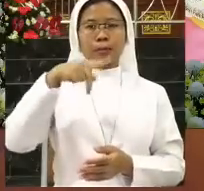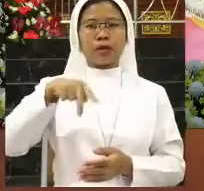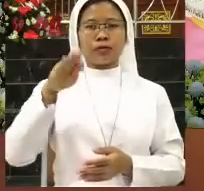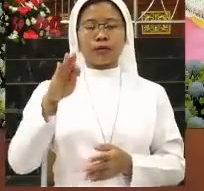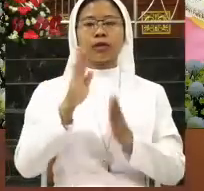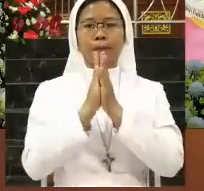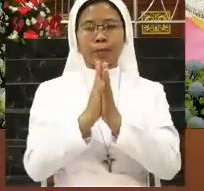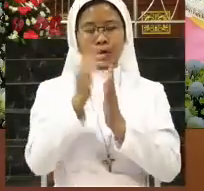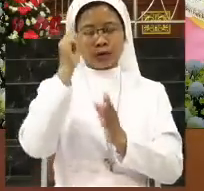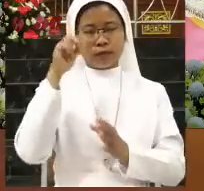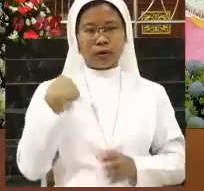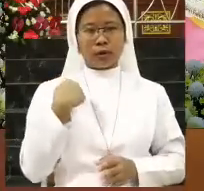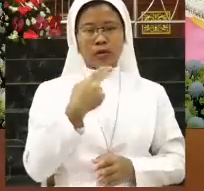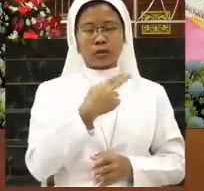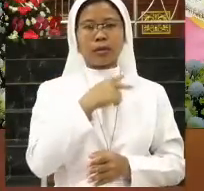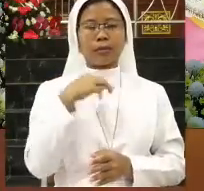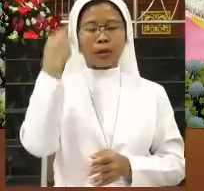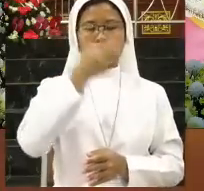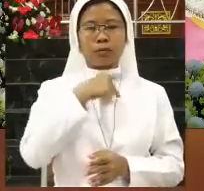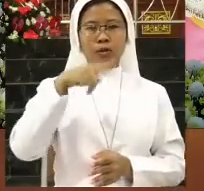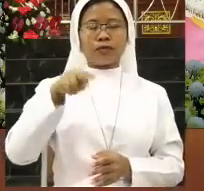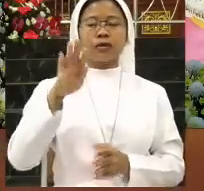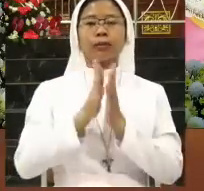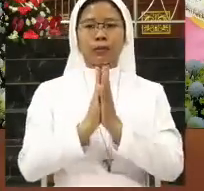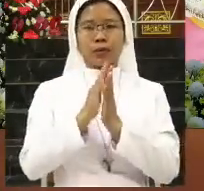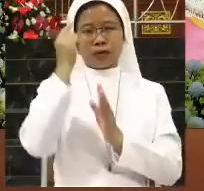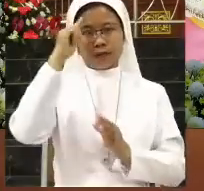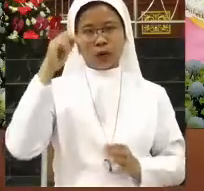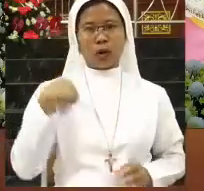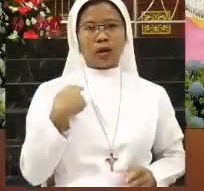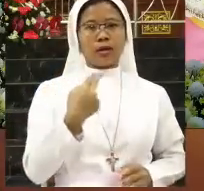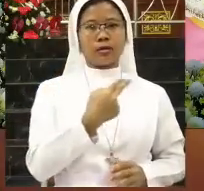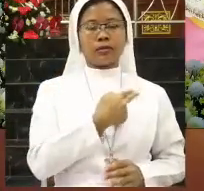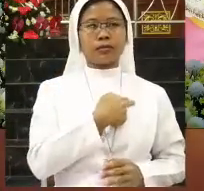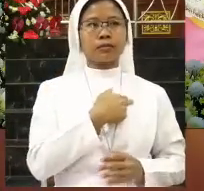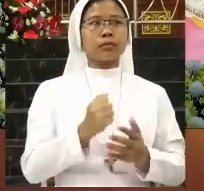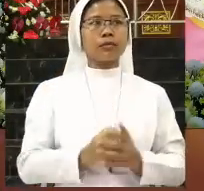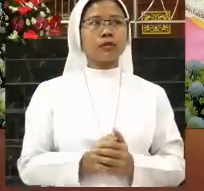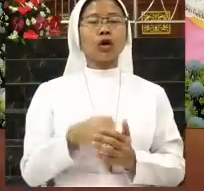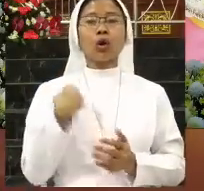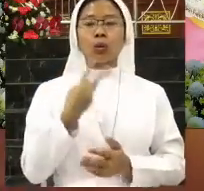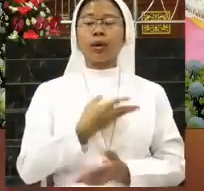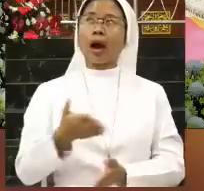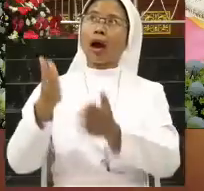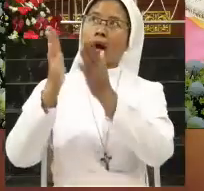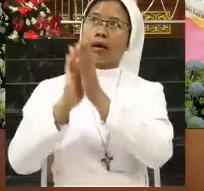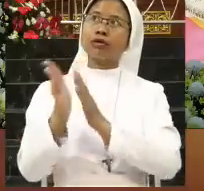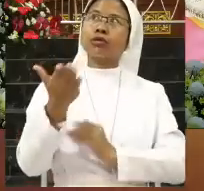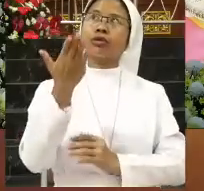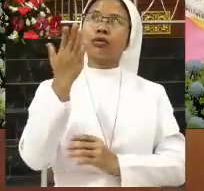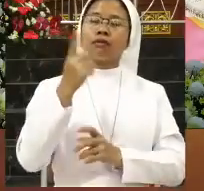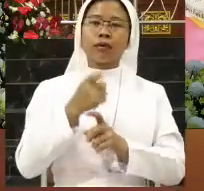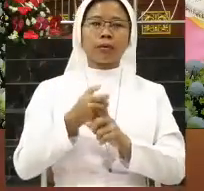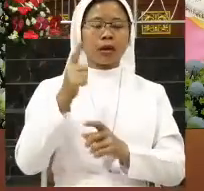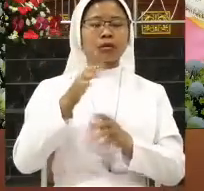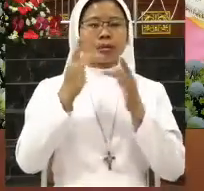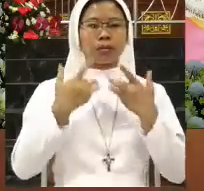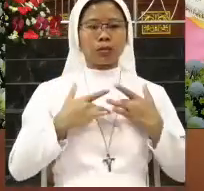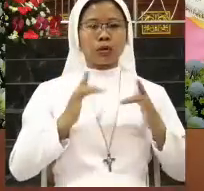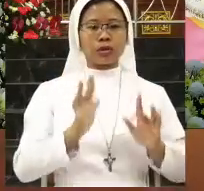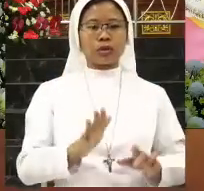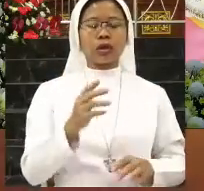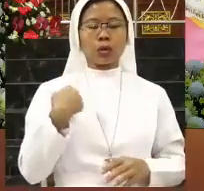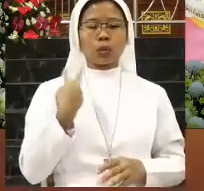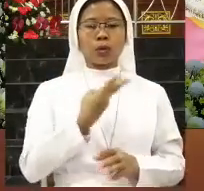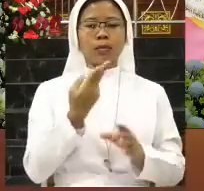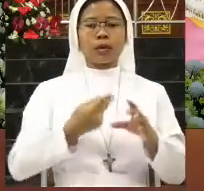us. Virgin of Peñafrancia, pray for us. May I receive from your mercy and benevolence a participation